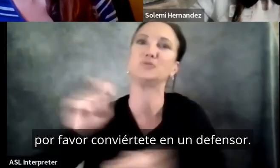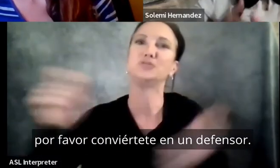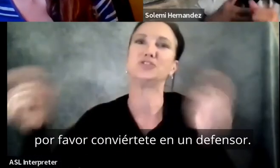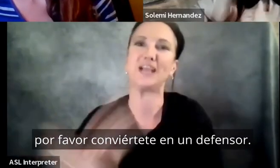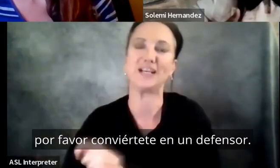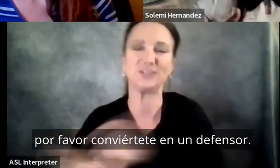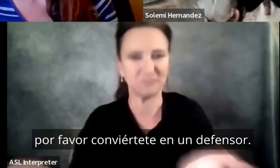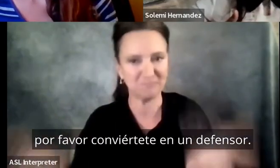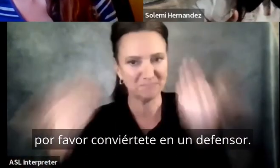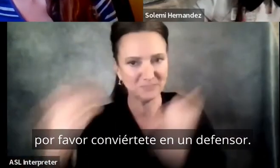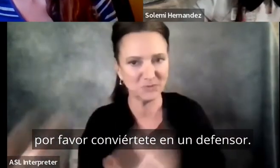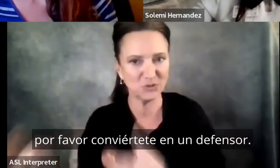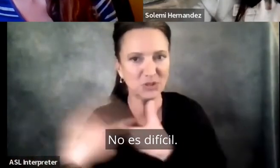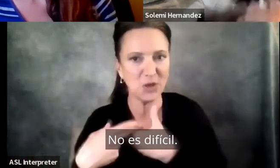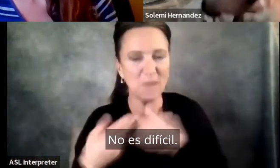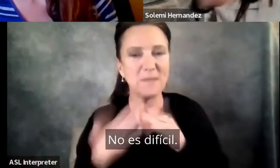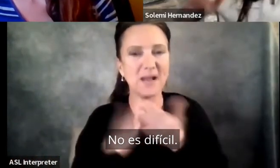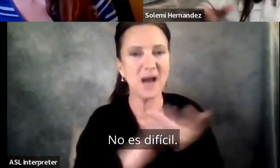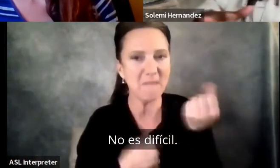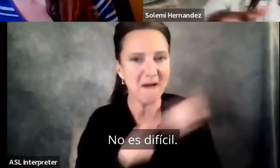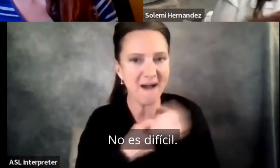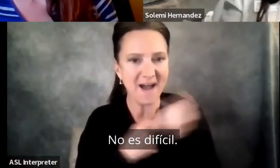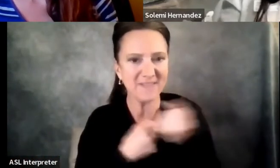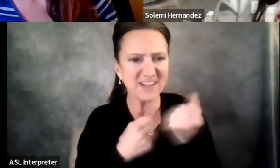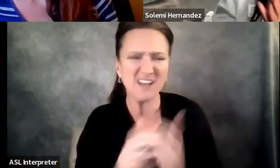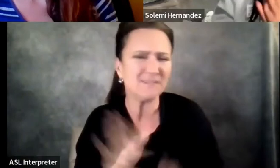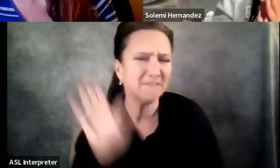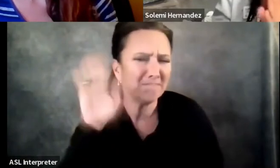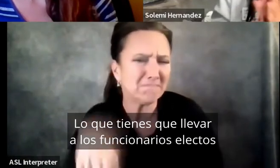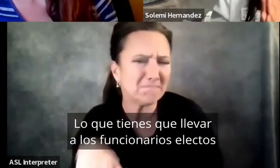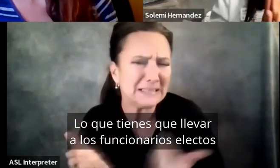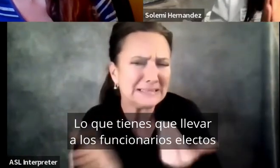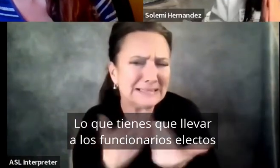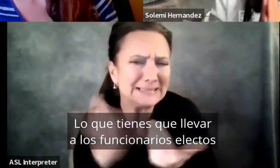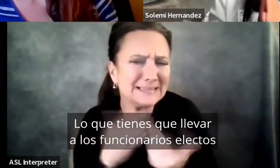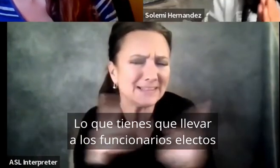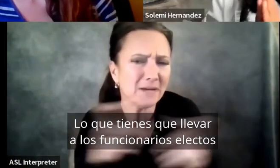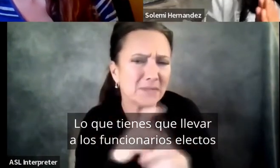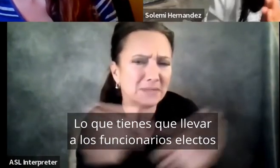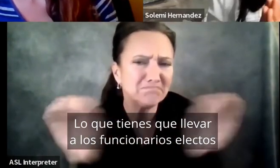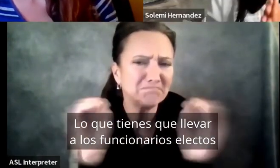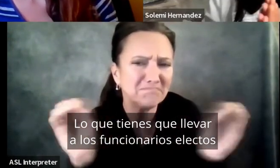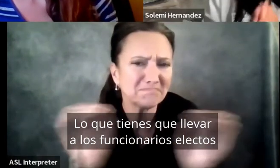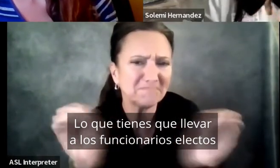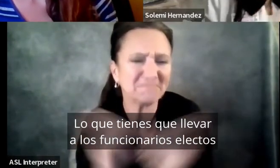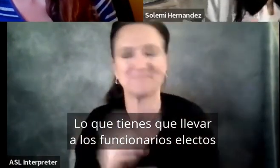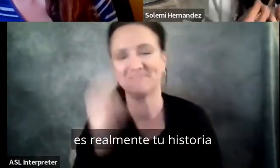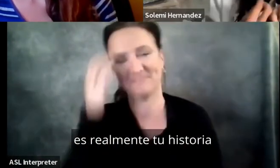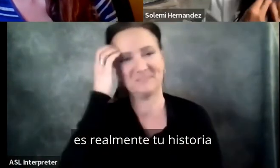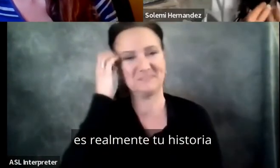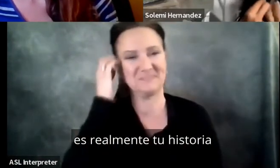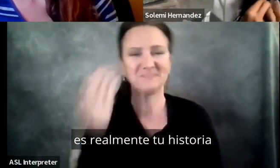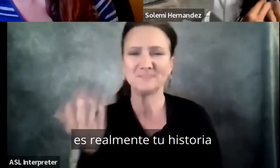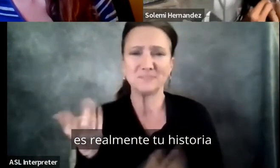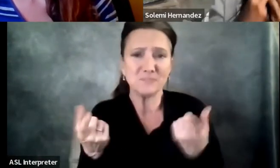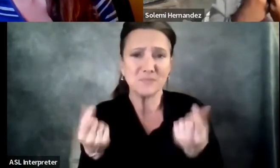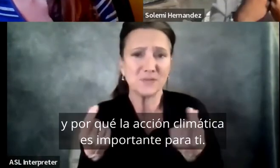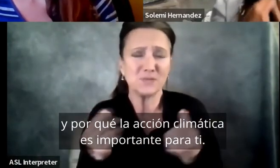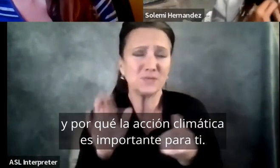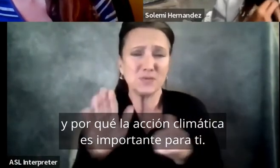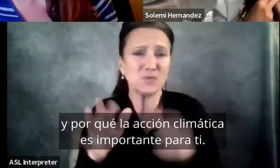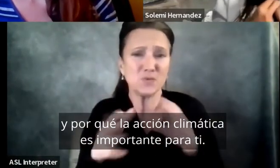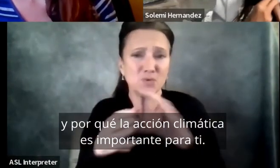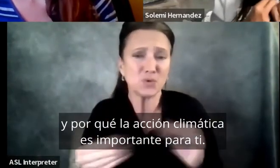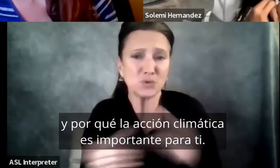us. Please become an advocate. It's not hard. what you have to bring to elected officials is really your story